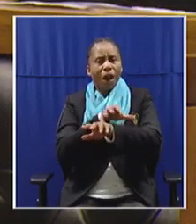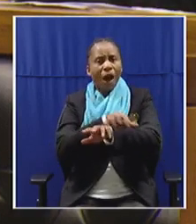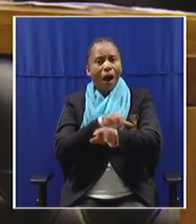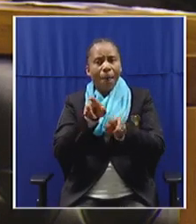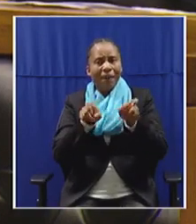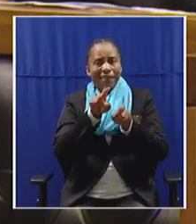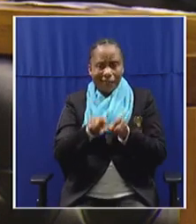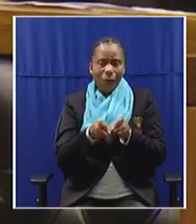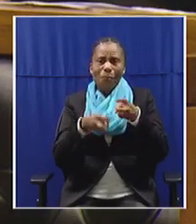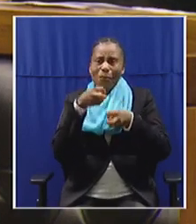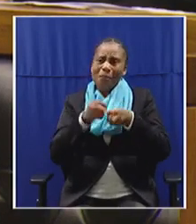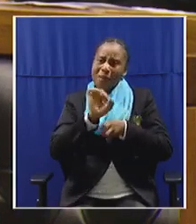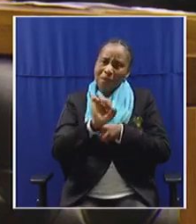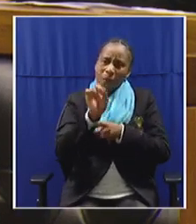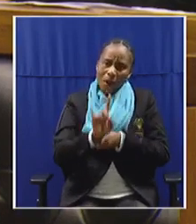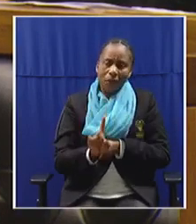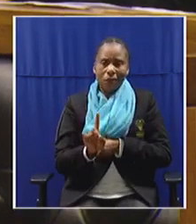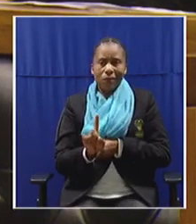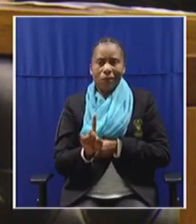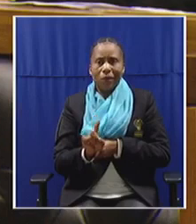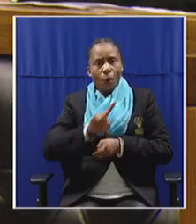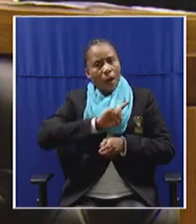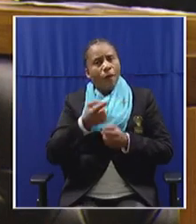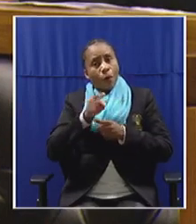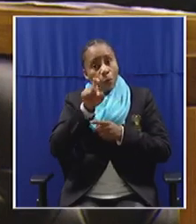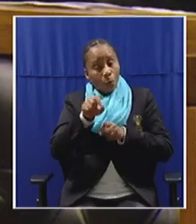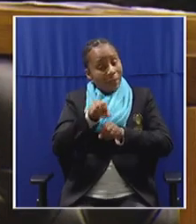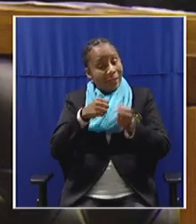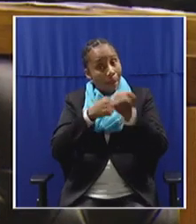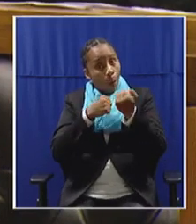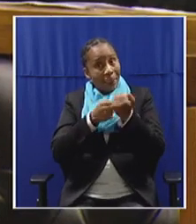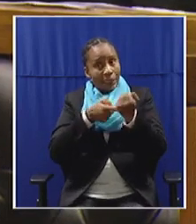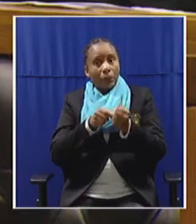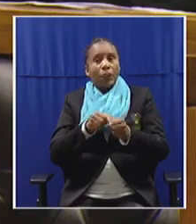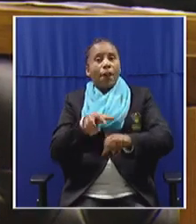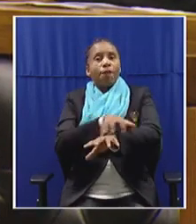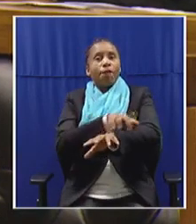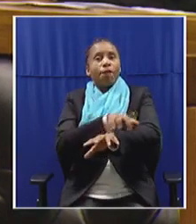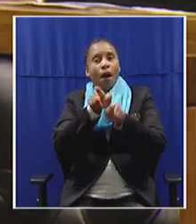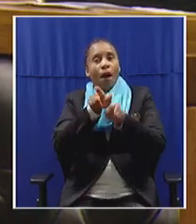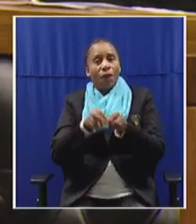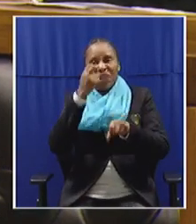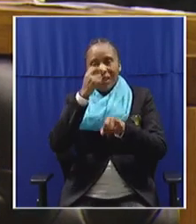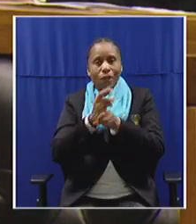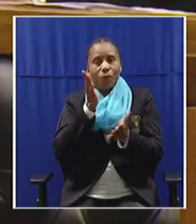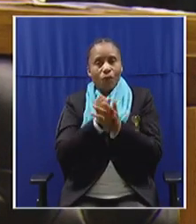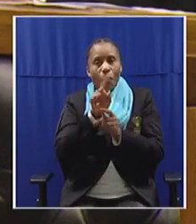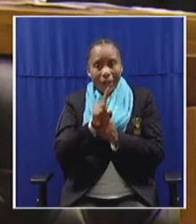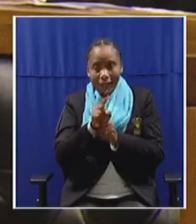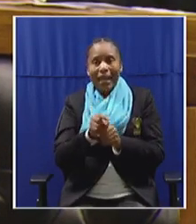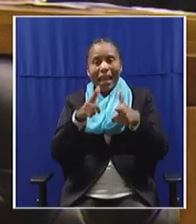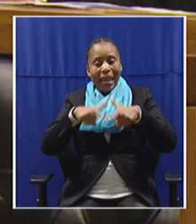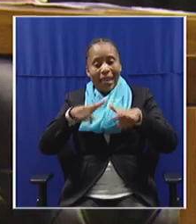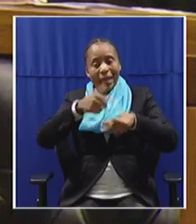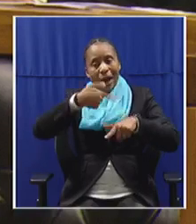problems. Because in order to support farmers, to ensure that we use our land productively,